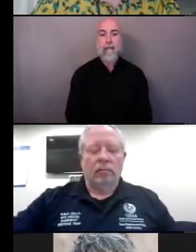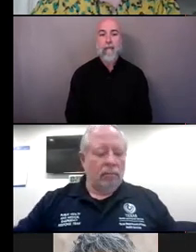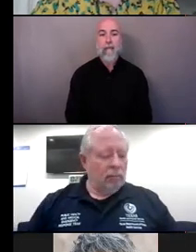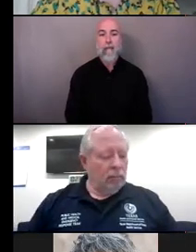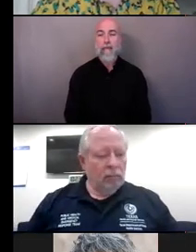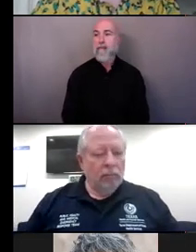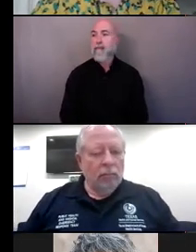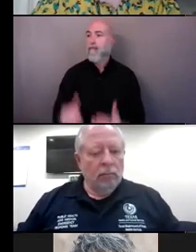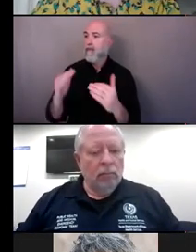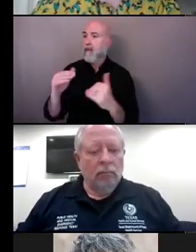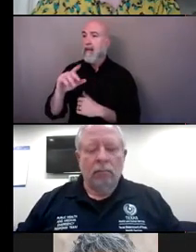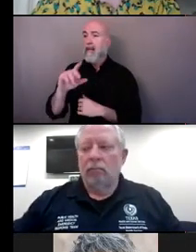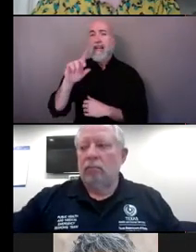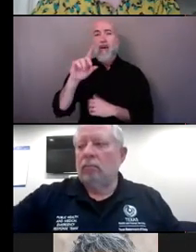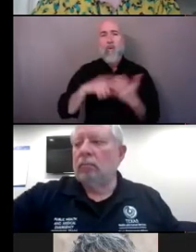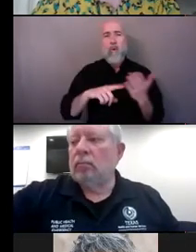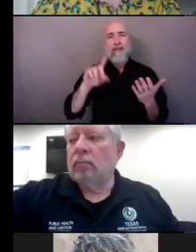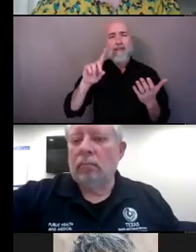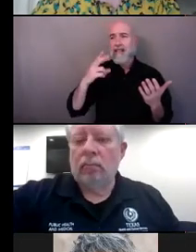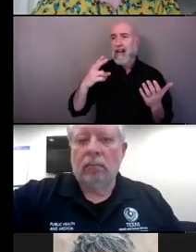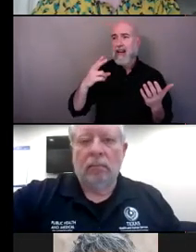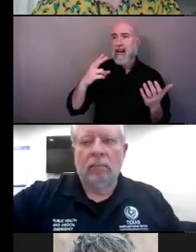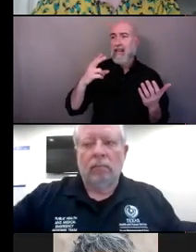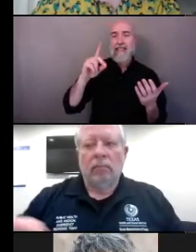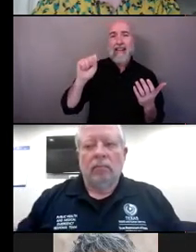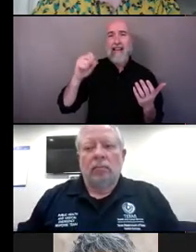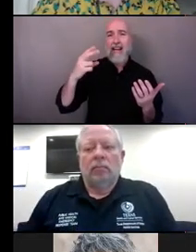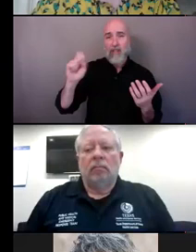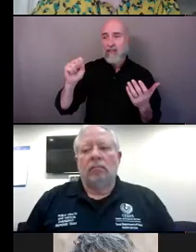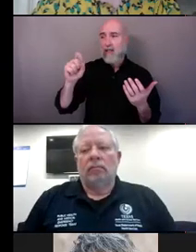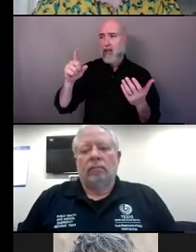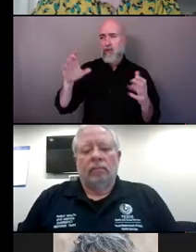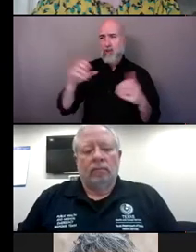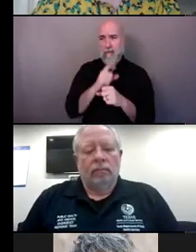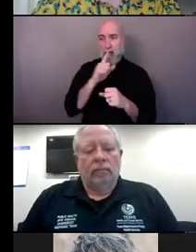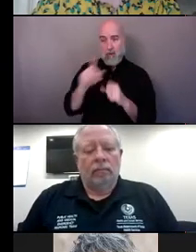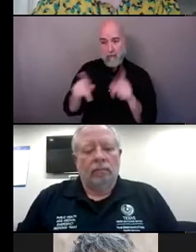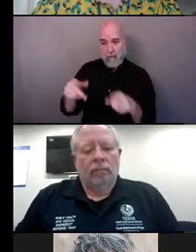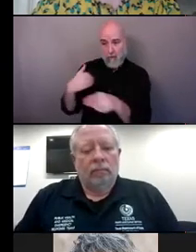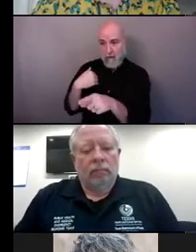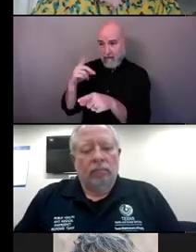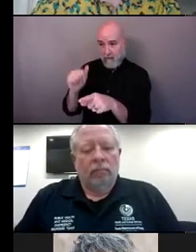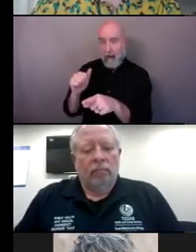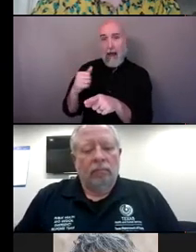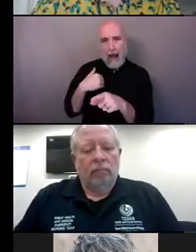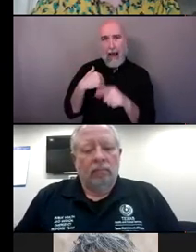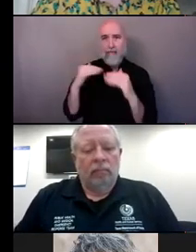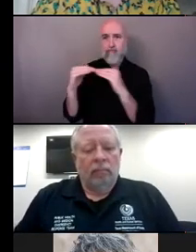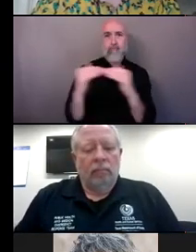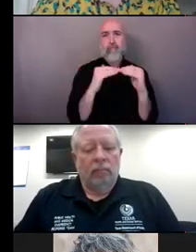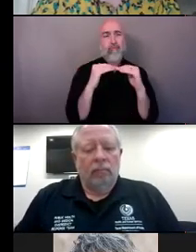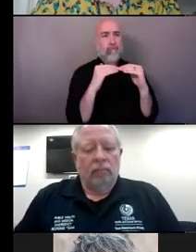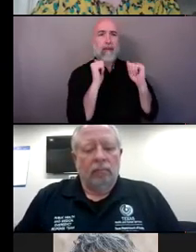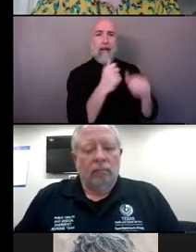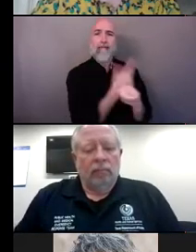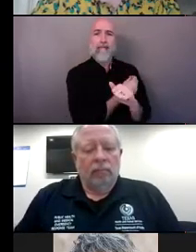What is DSHS doing to make sure people with disabilities have equitable access to the vaccinations? It would be great to see things